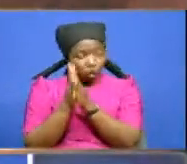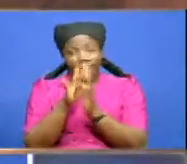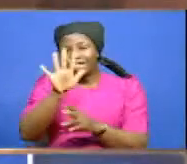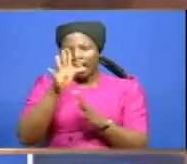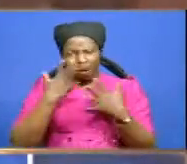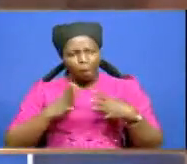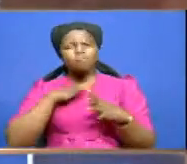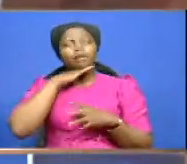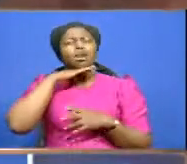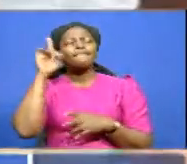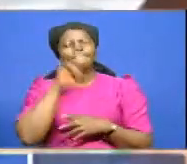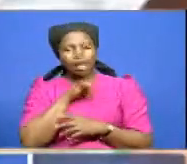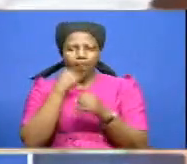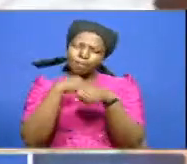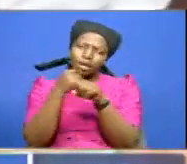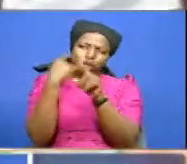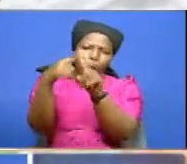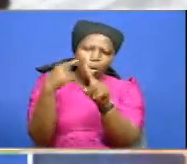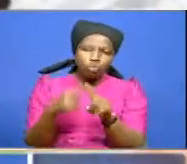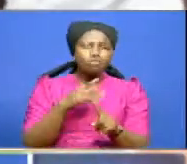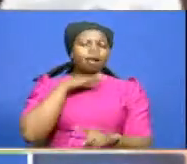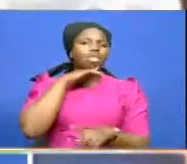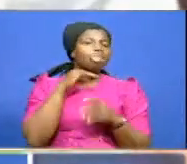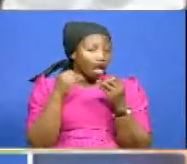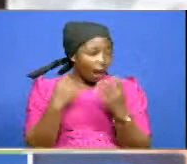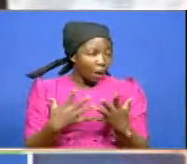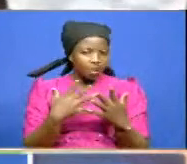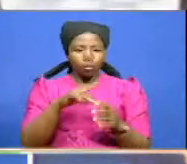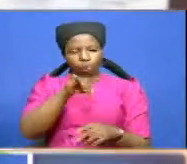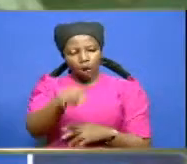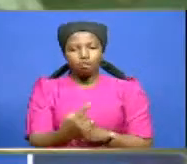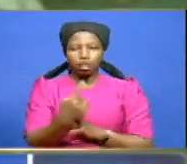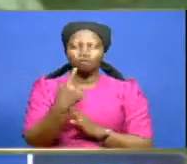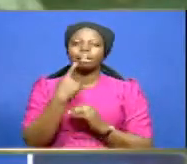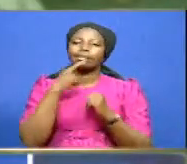disease, bringing the cumulative fatalities to